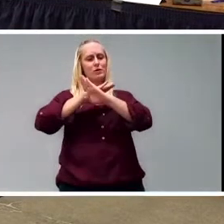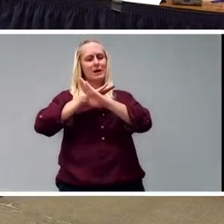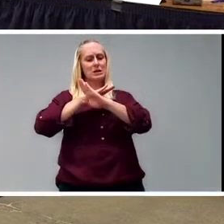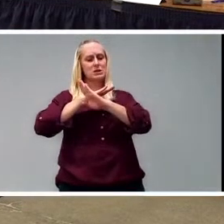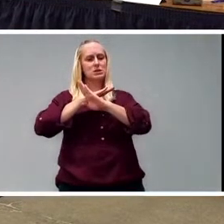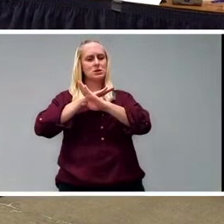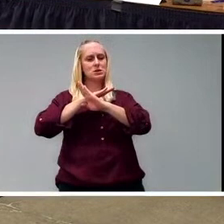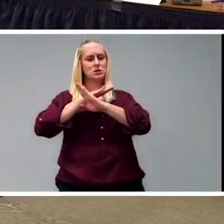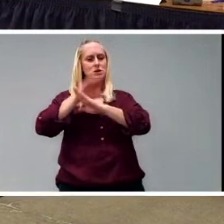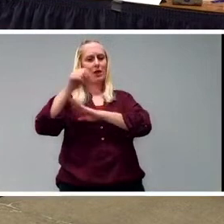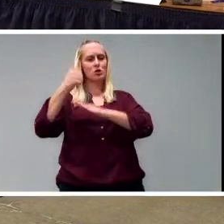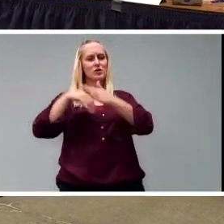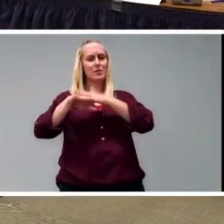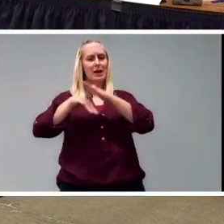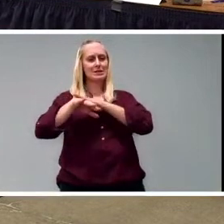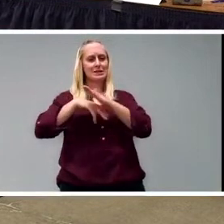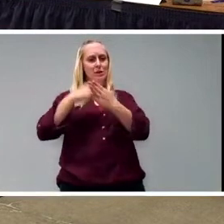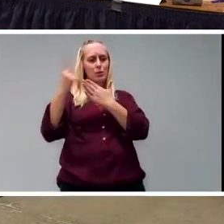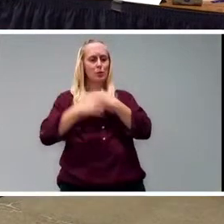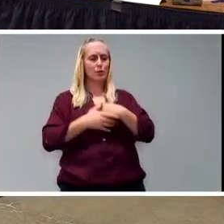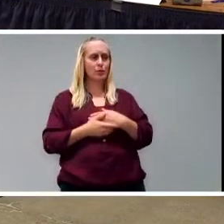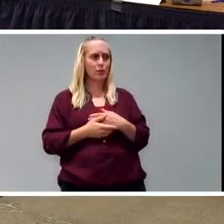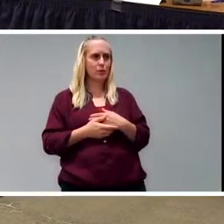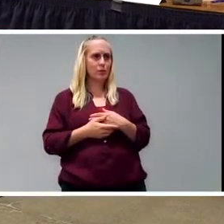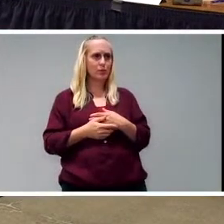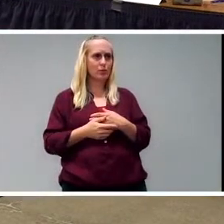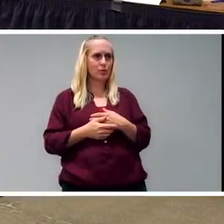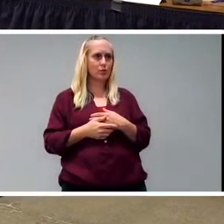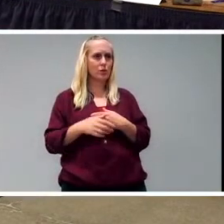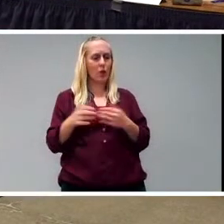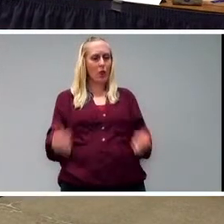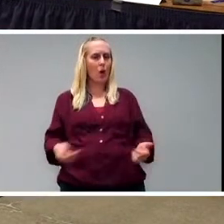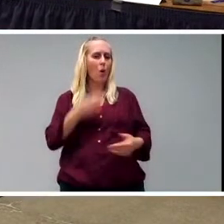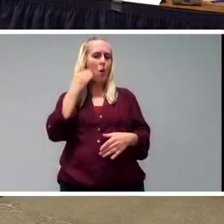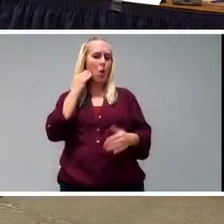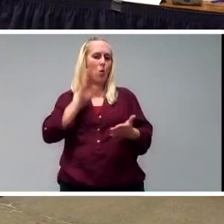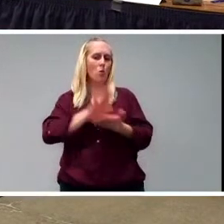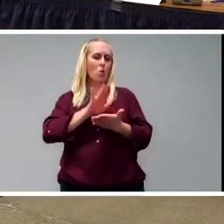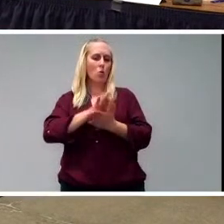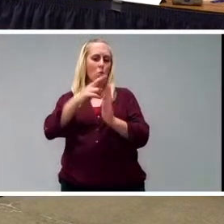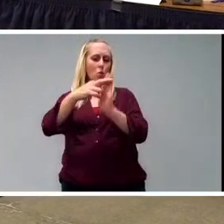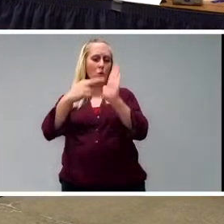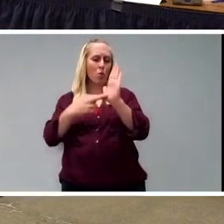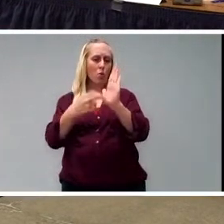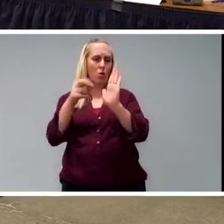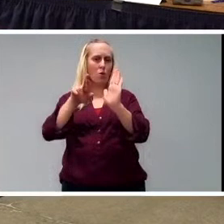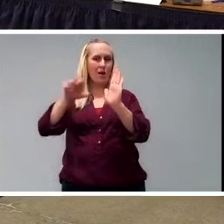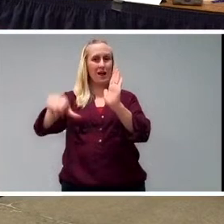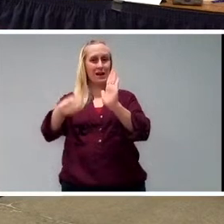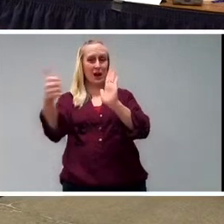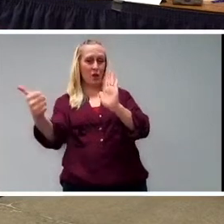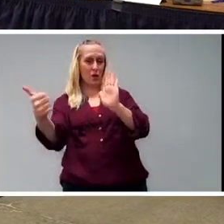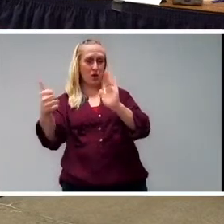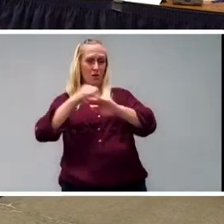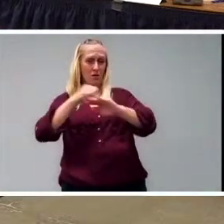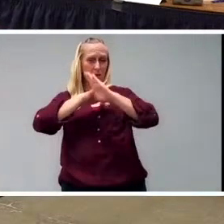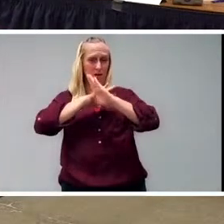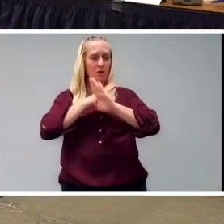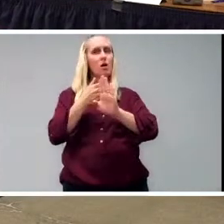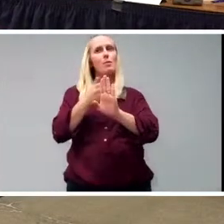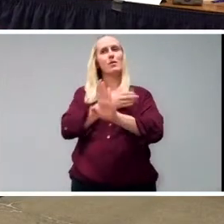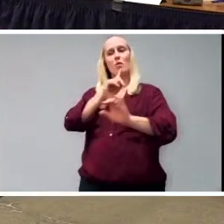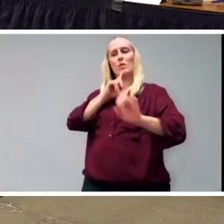availing the facility, just like the homeschool rule or any other capacity? Before we answer that